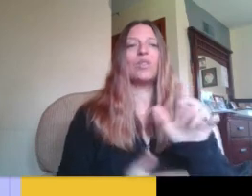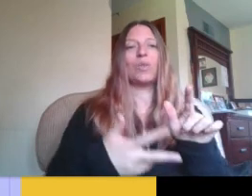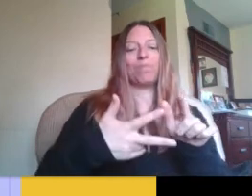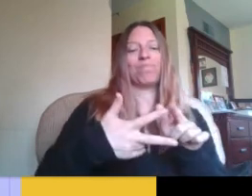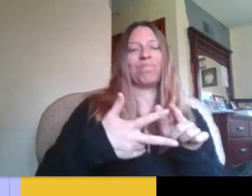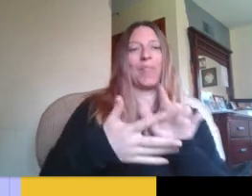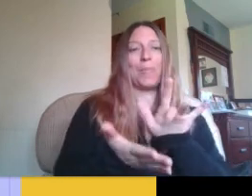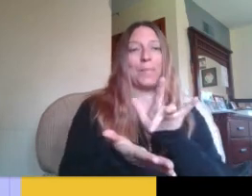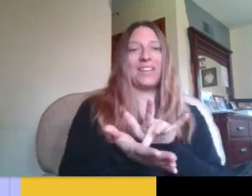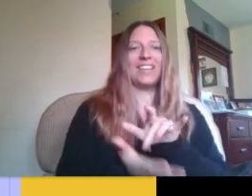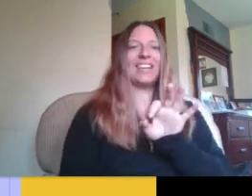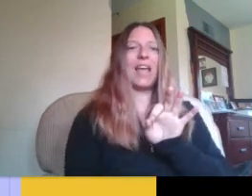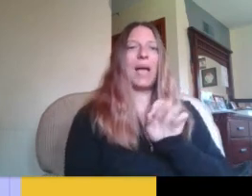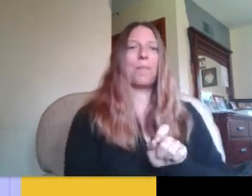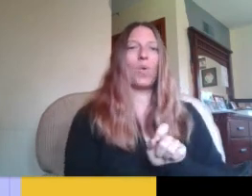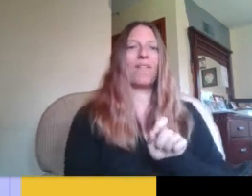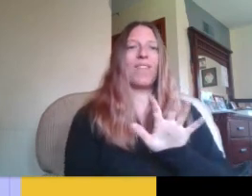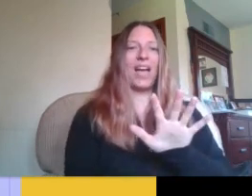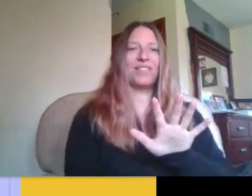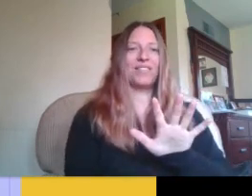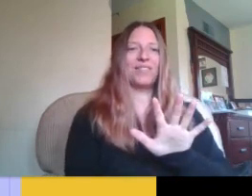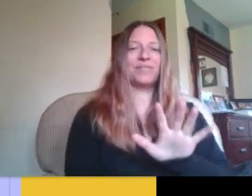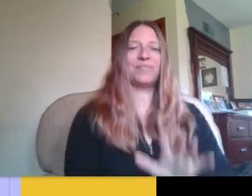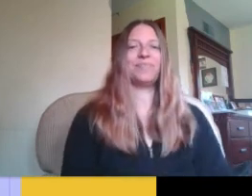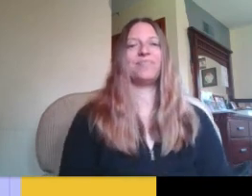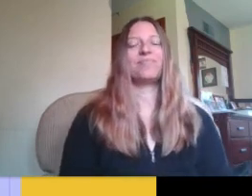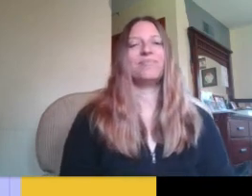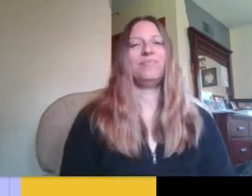guitars sold is 9.5. That means that in